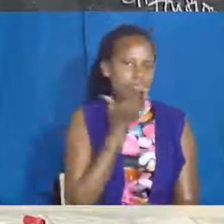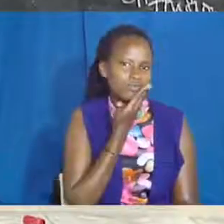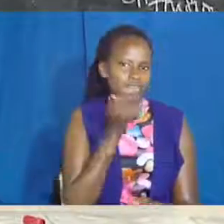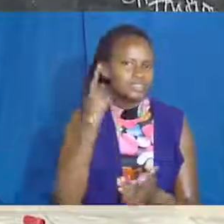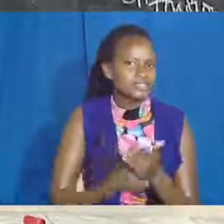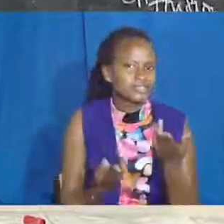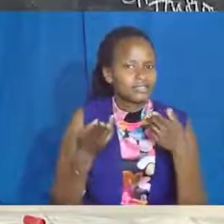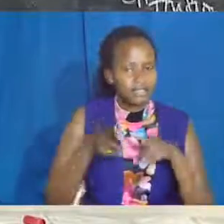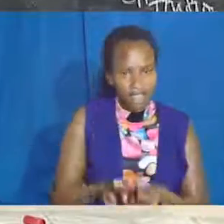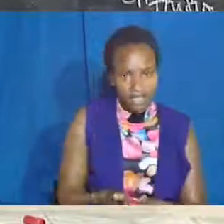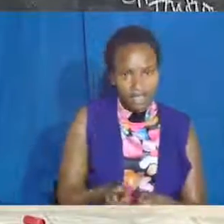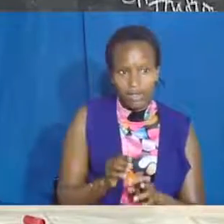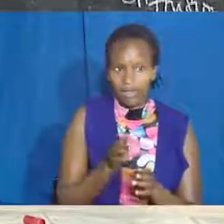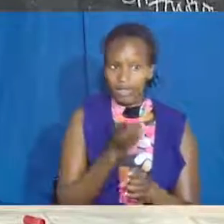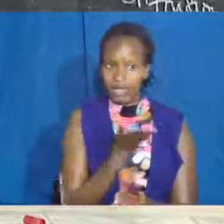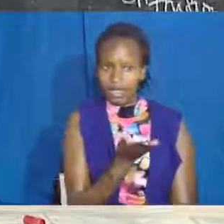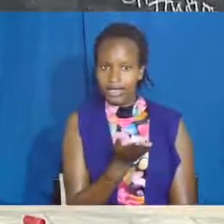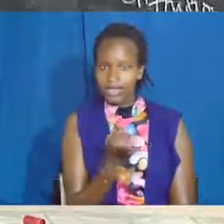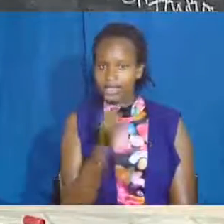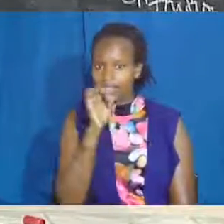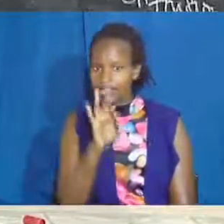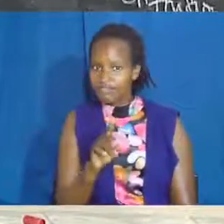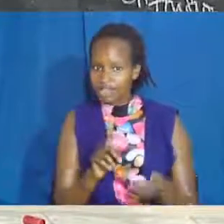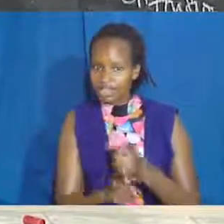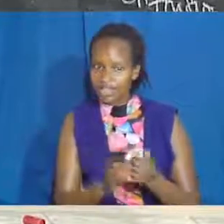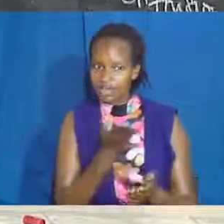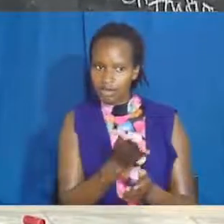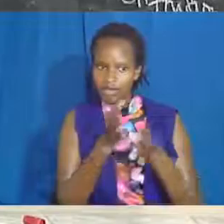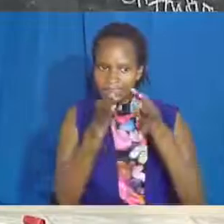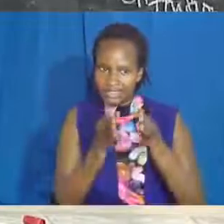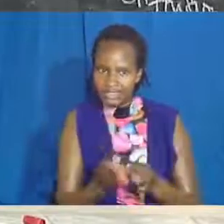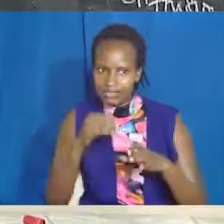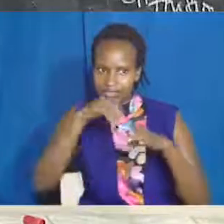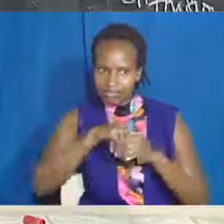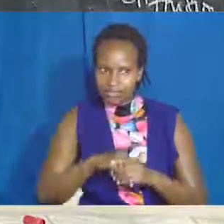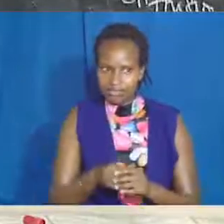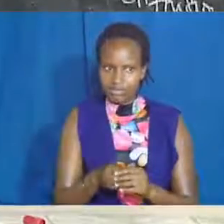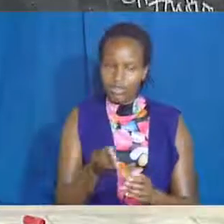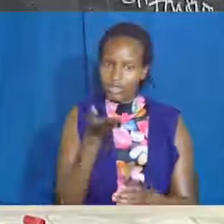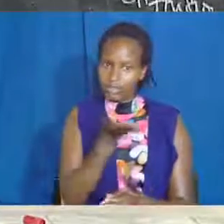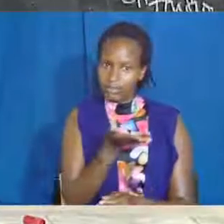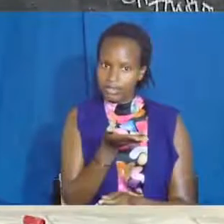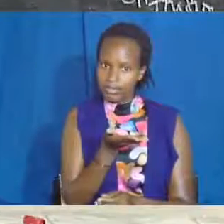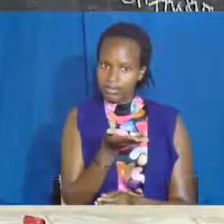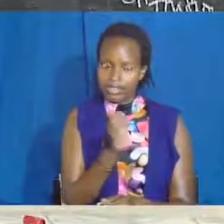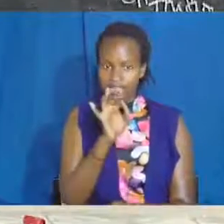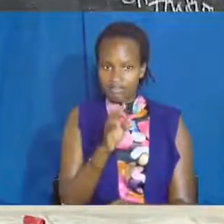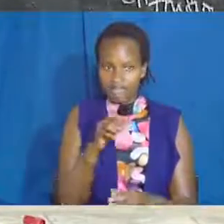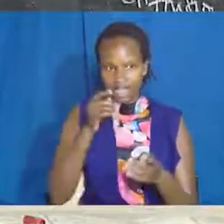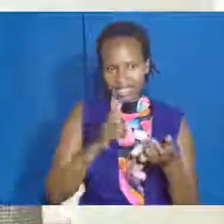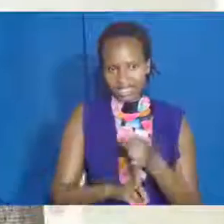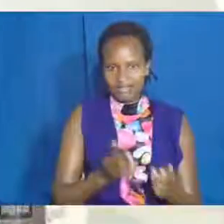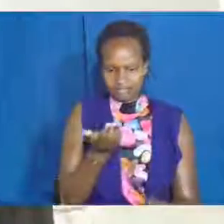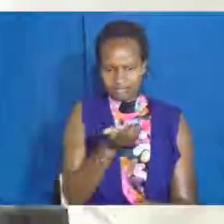I get the crystals of potassium permanganate. If I get the crystals, these are crystals of potassium permanganate. If I get these crystals of